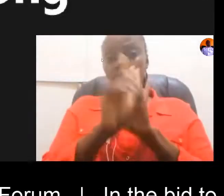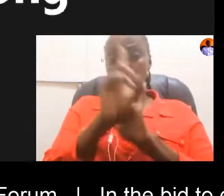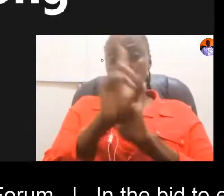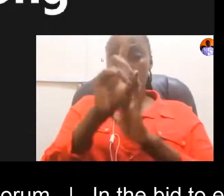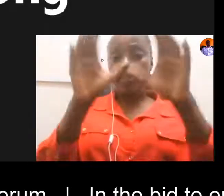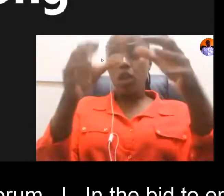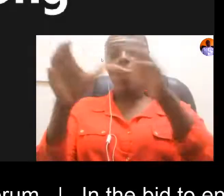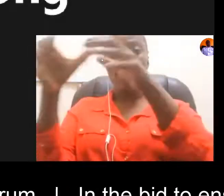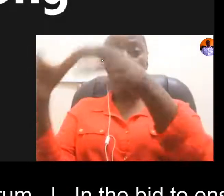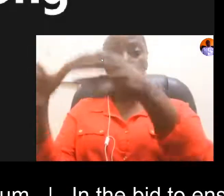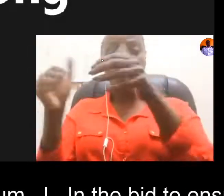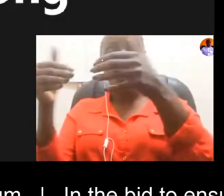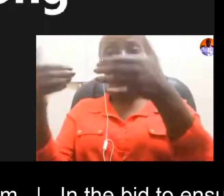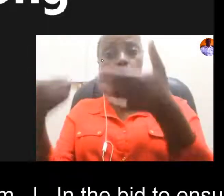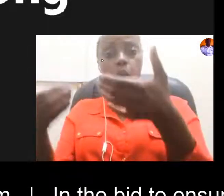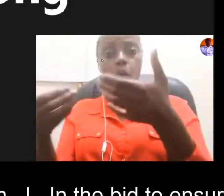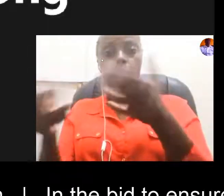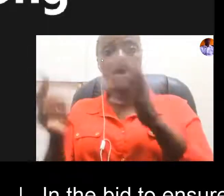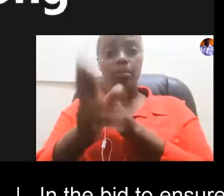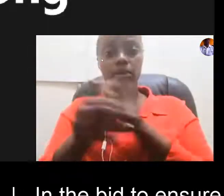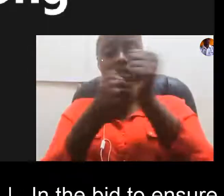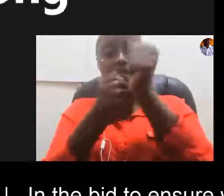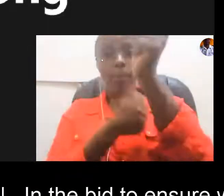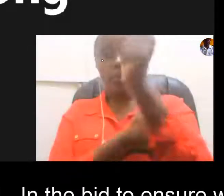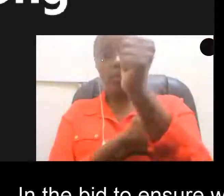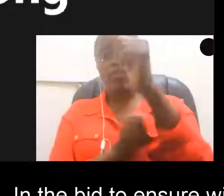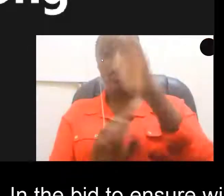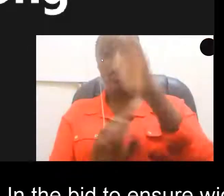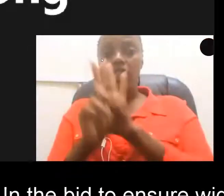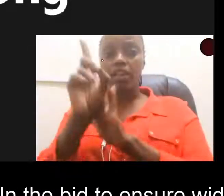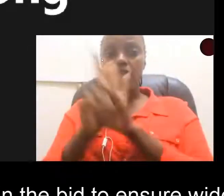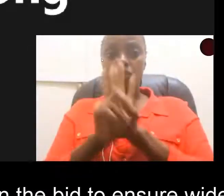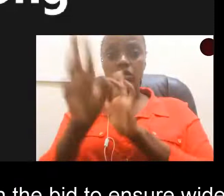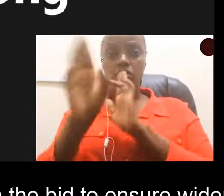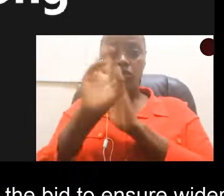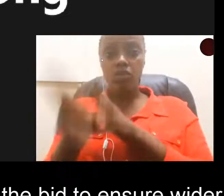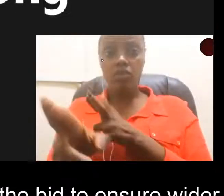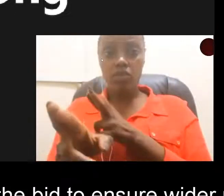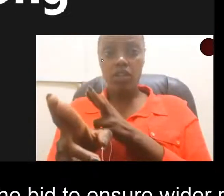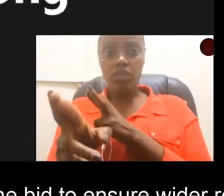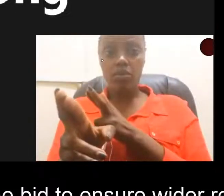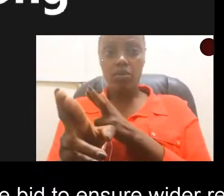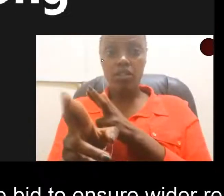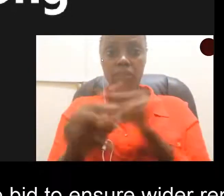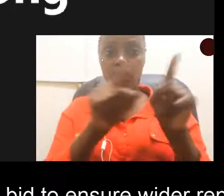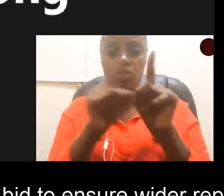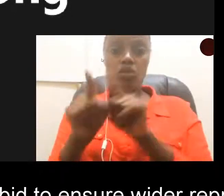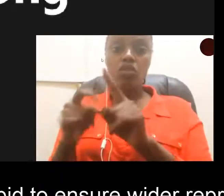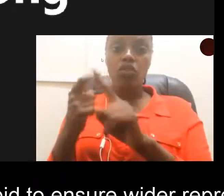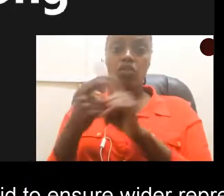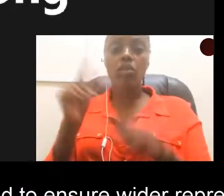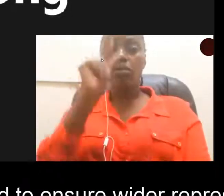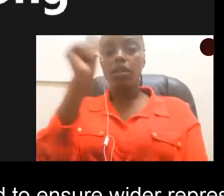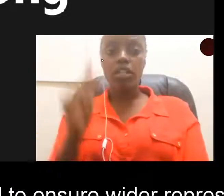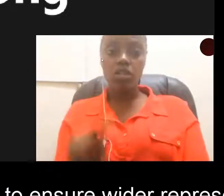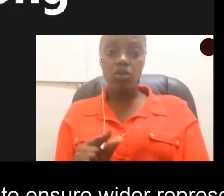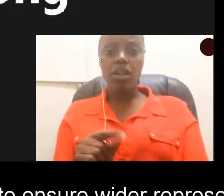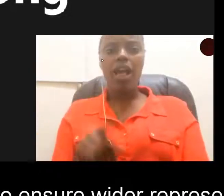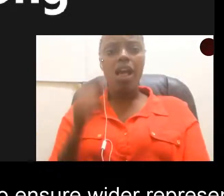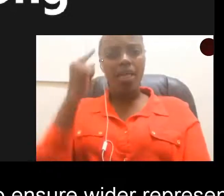or even reports, supporting those development of reports by from the regions. I think these